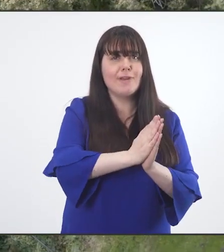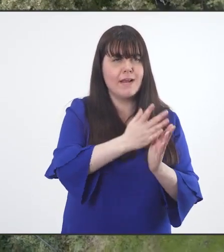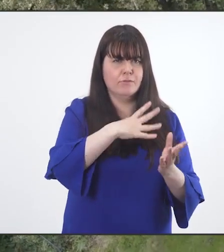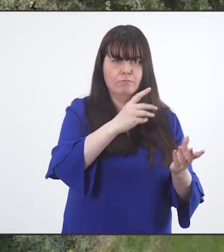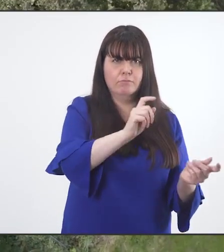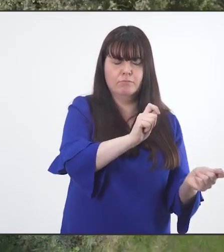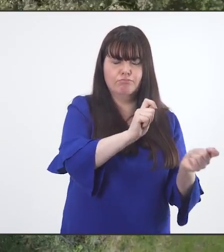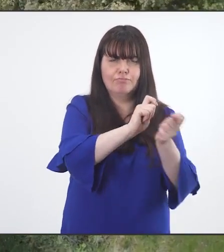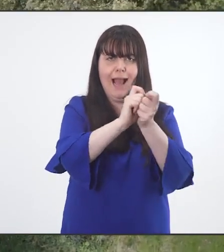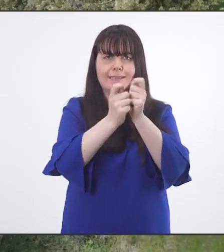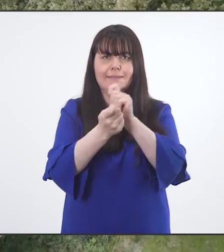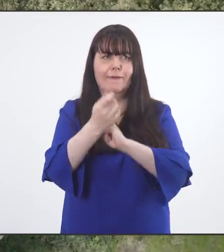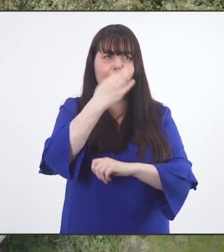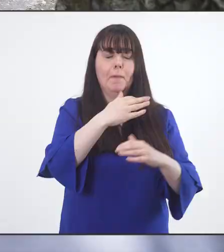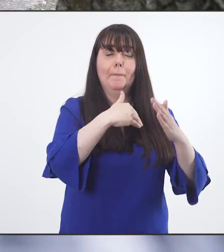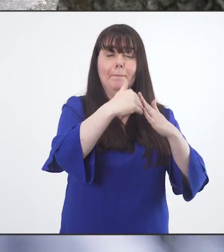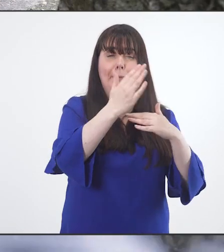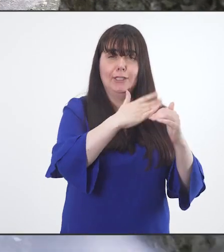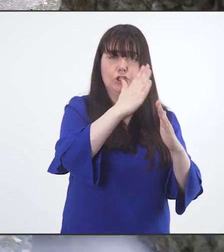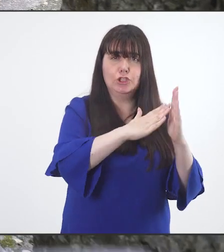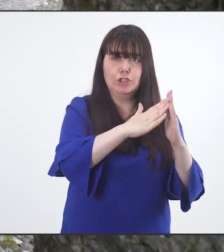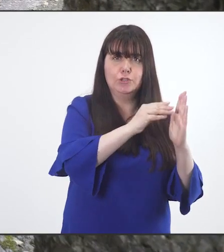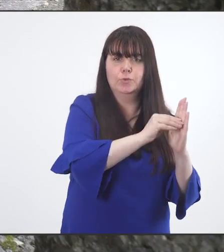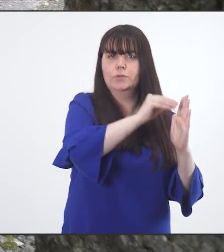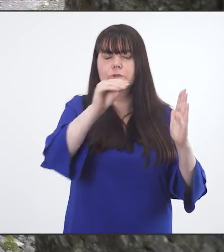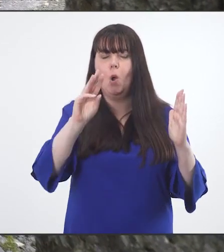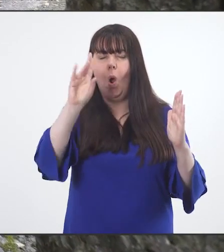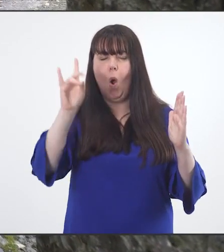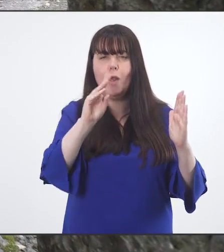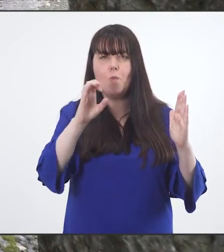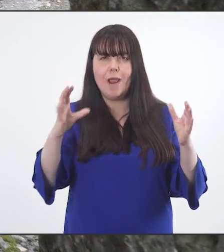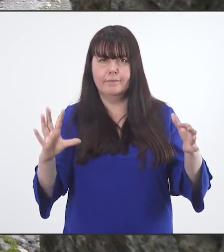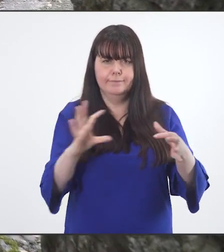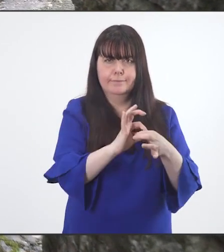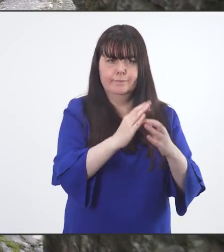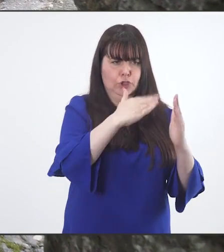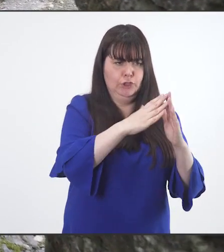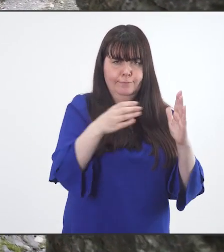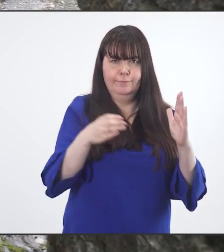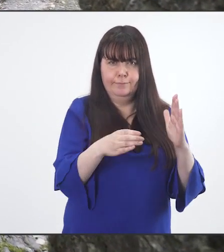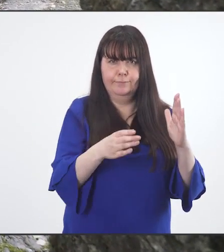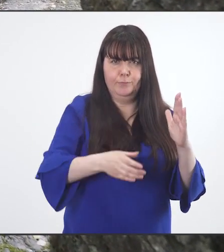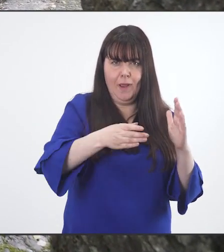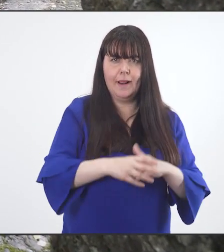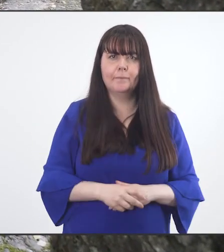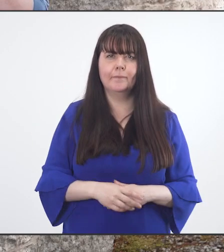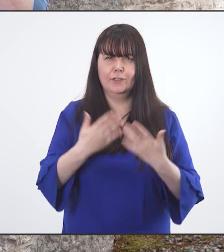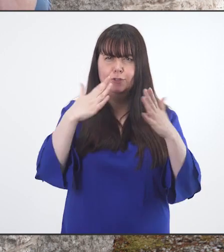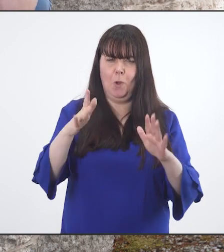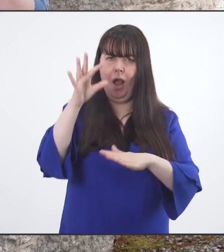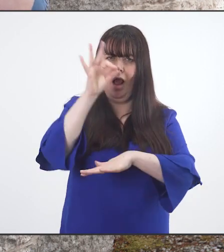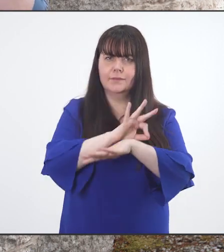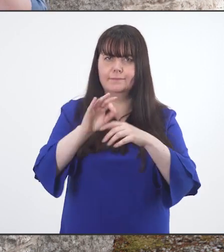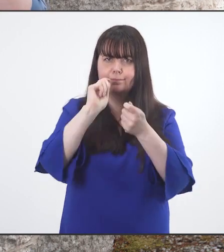The worship at that time perhaps was transferred from the building itself more towards the adjacent well house, and we see